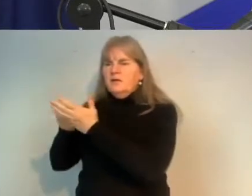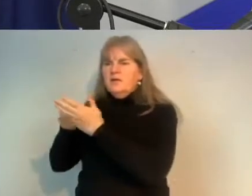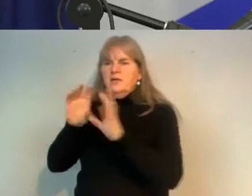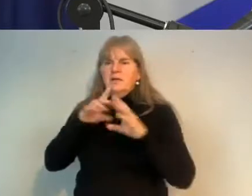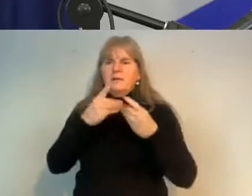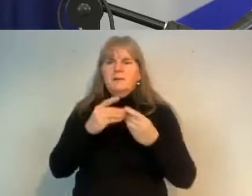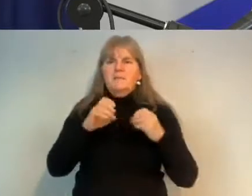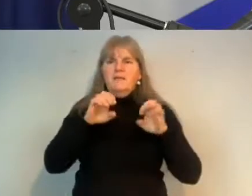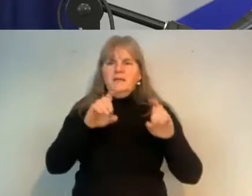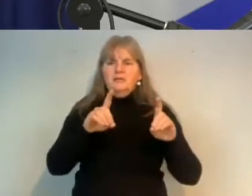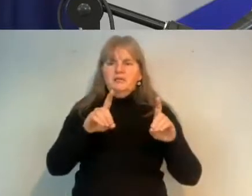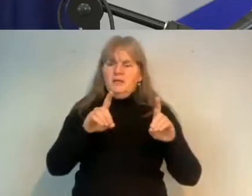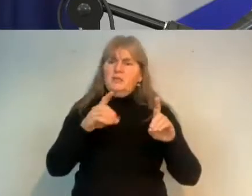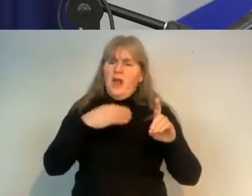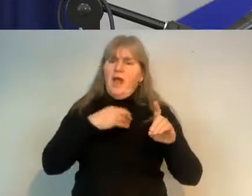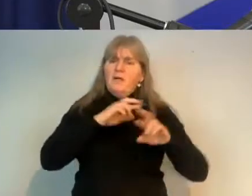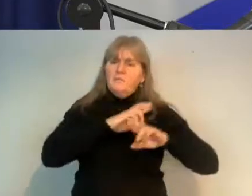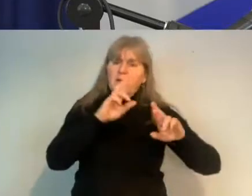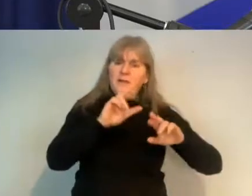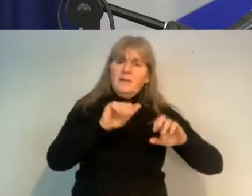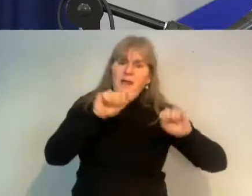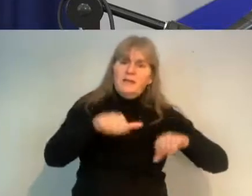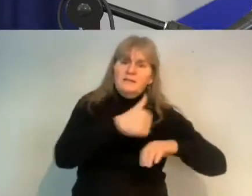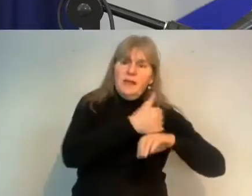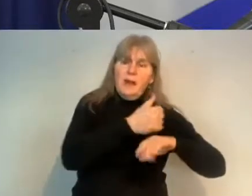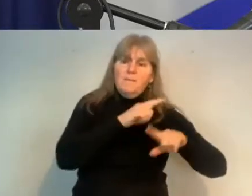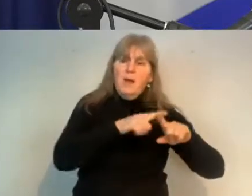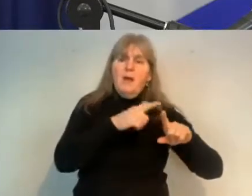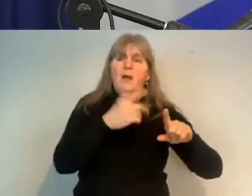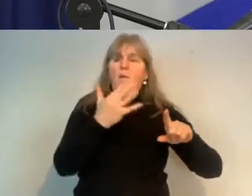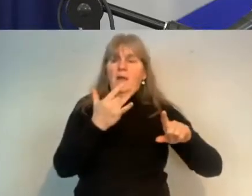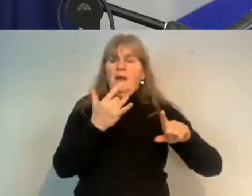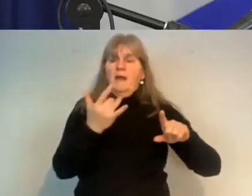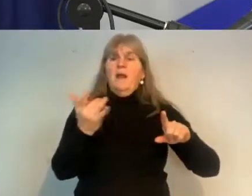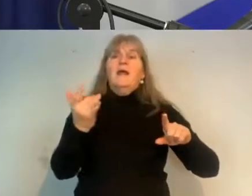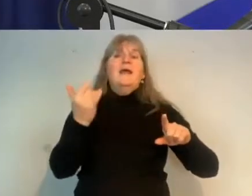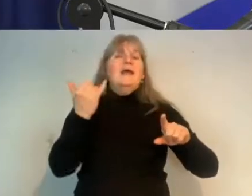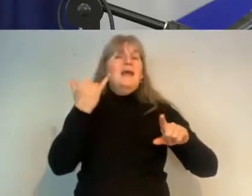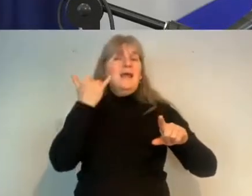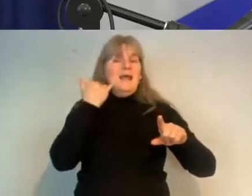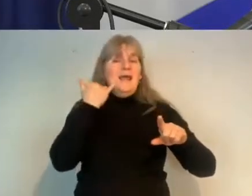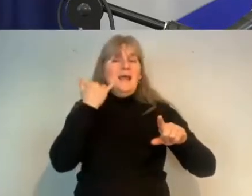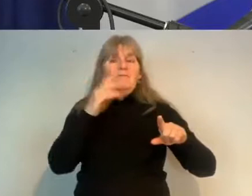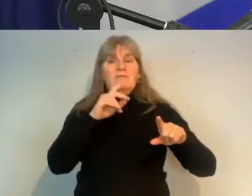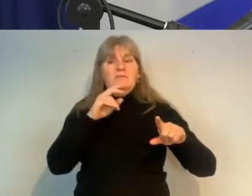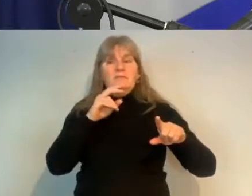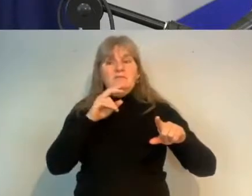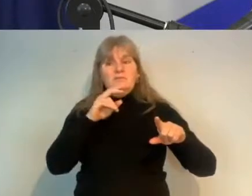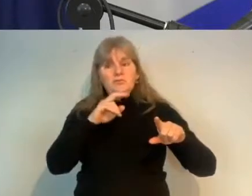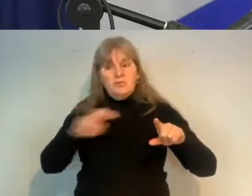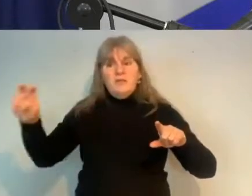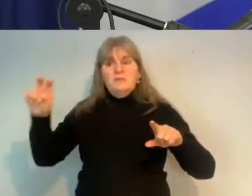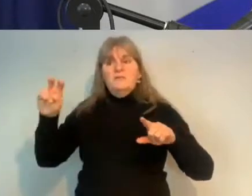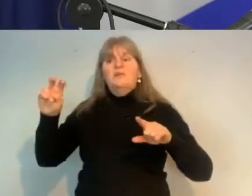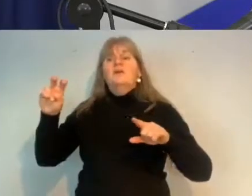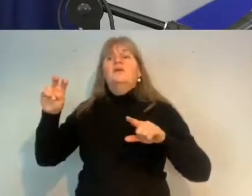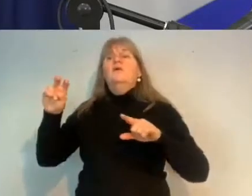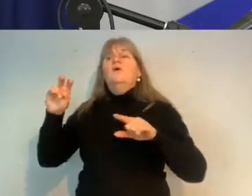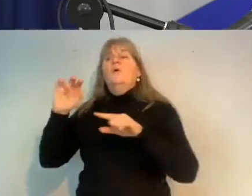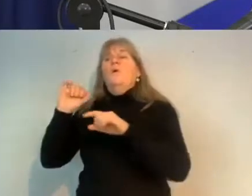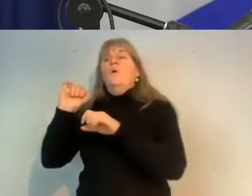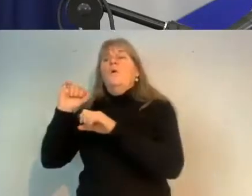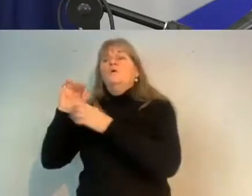that. Schools may move entirely to virtual learning or classes to virtual learning because of other reasons